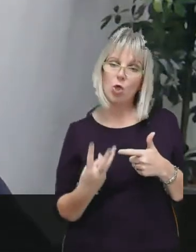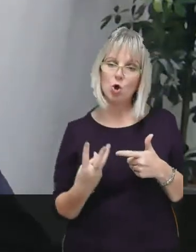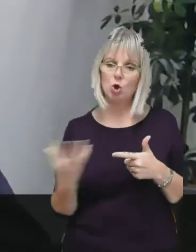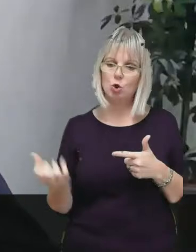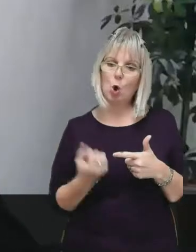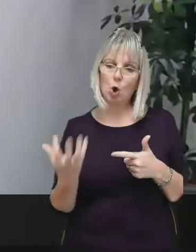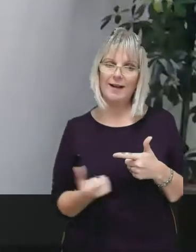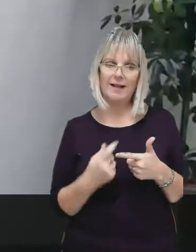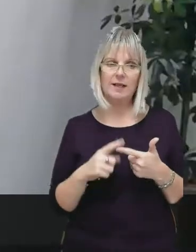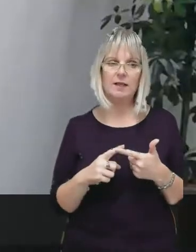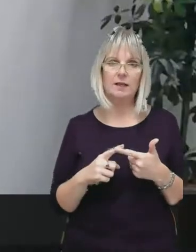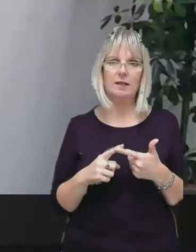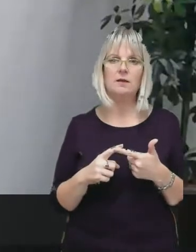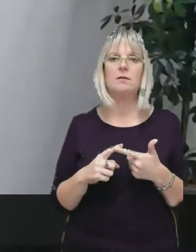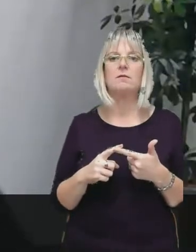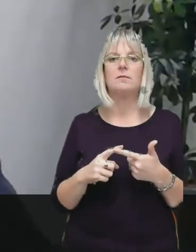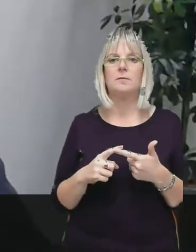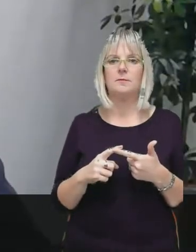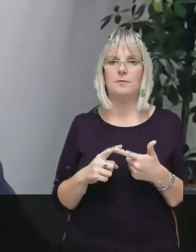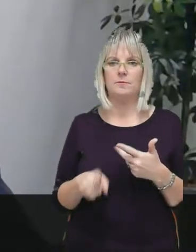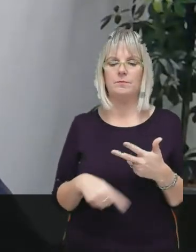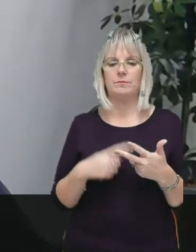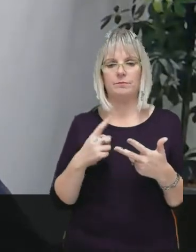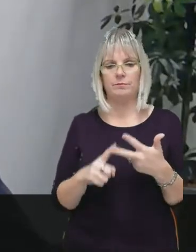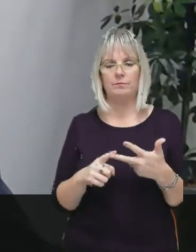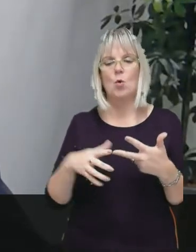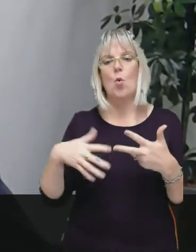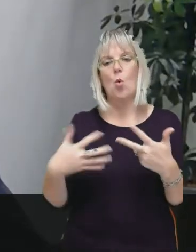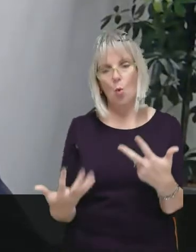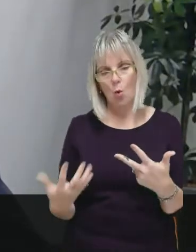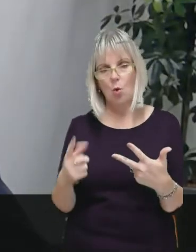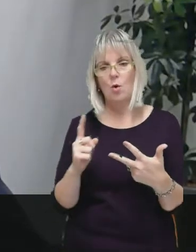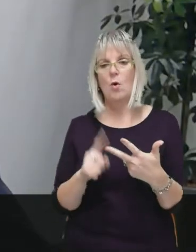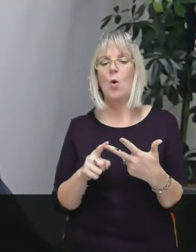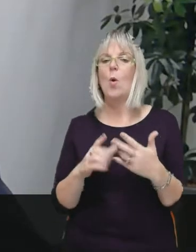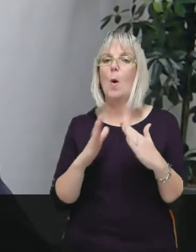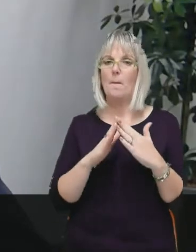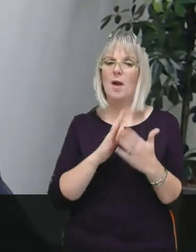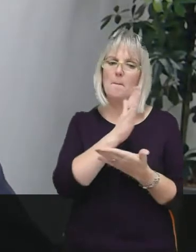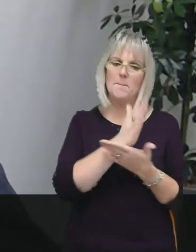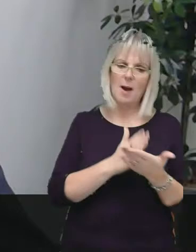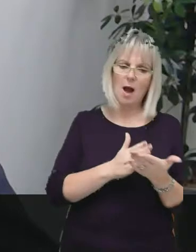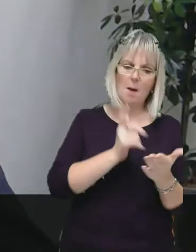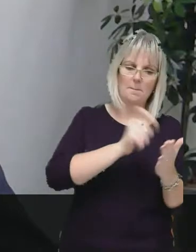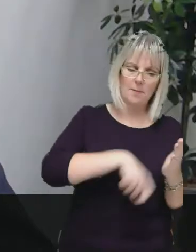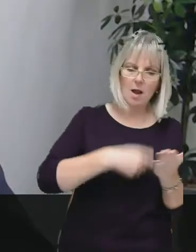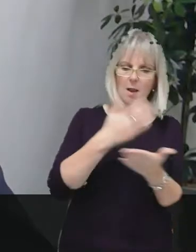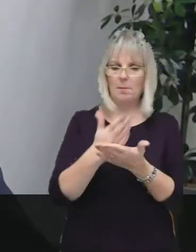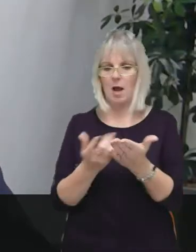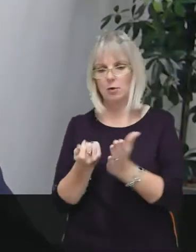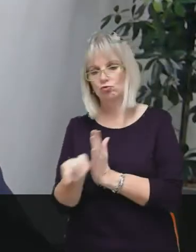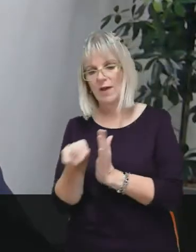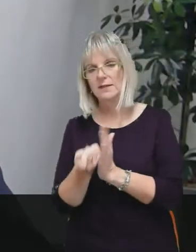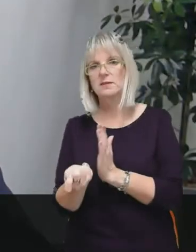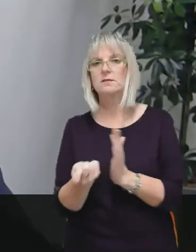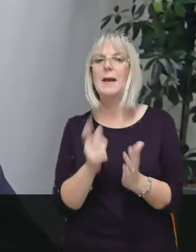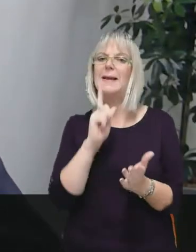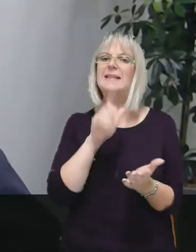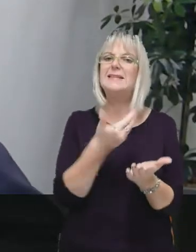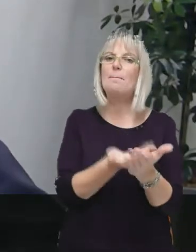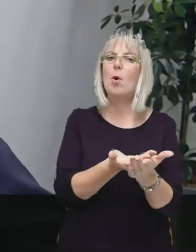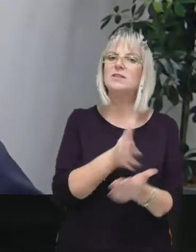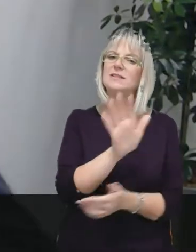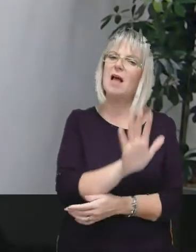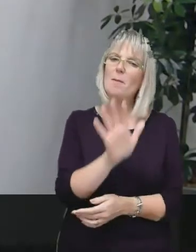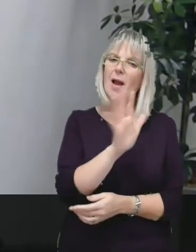rent in Camden. Or third, a home where you part buy and part rent with a deposit of about £5,000.